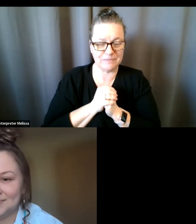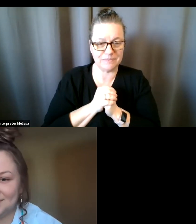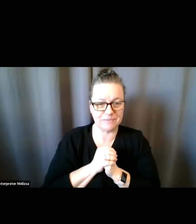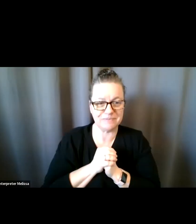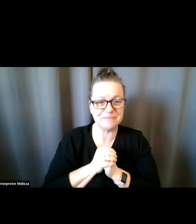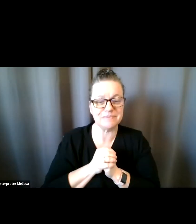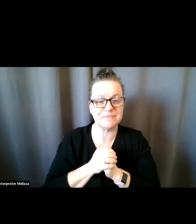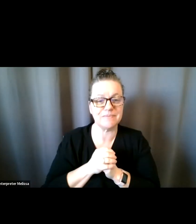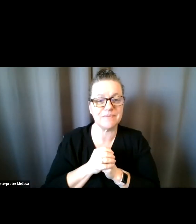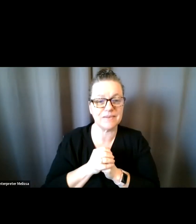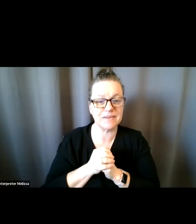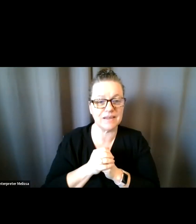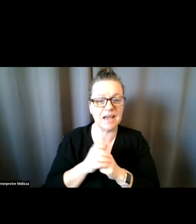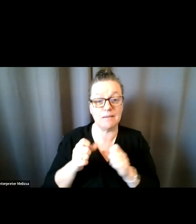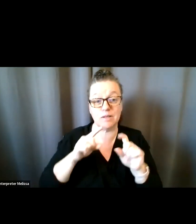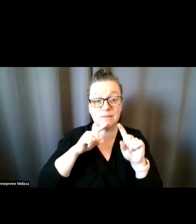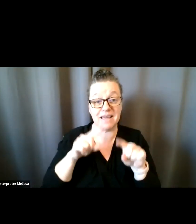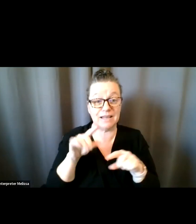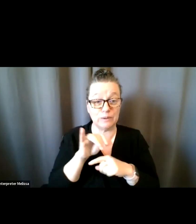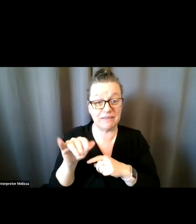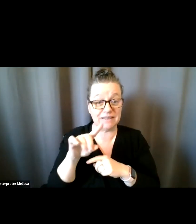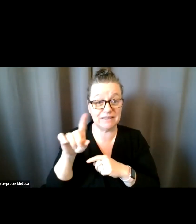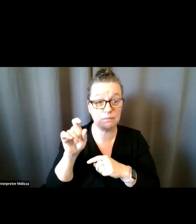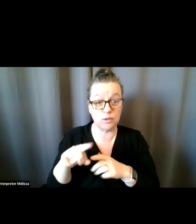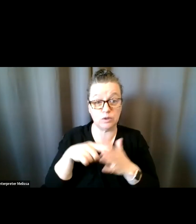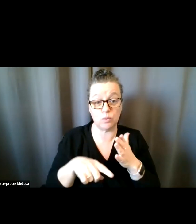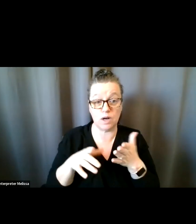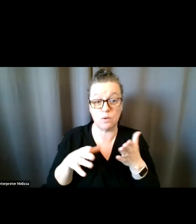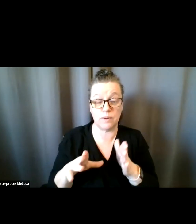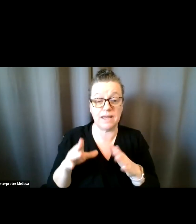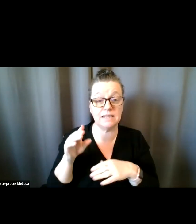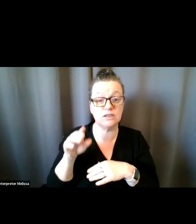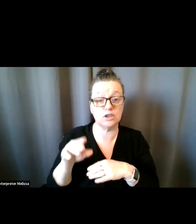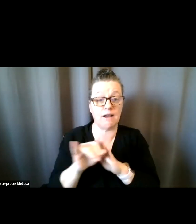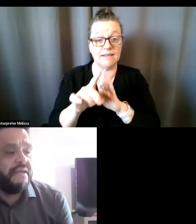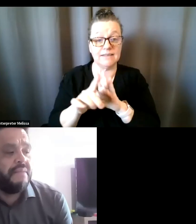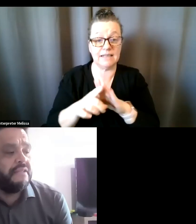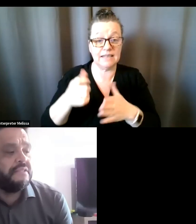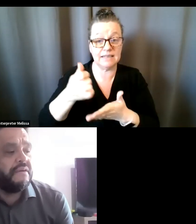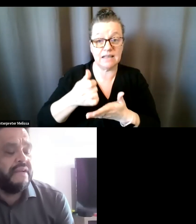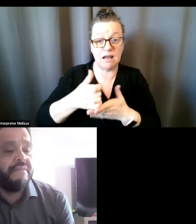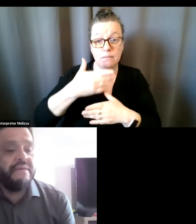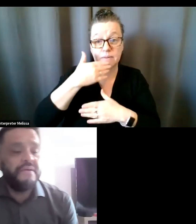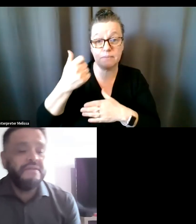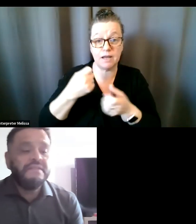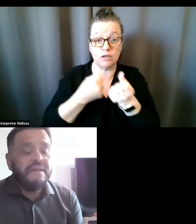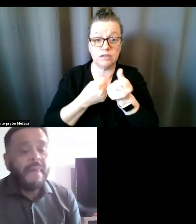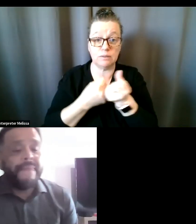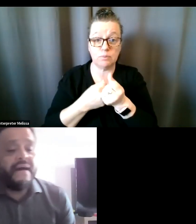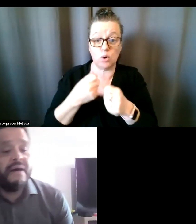All right, I got this. I'll answer the same questions too. It says, what are ways in which your identity is helping better support Native